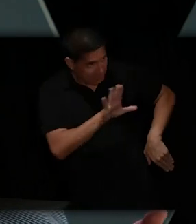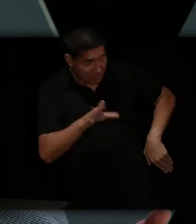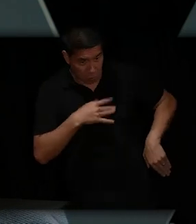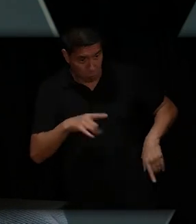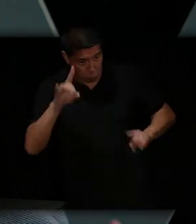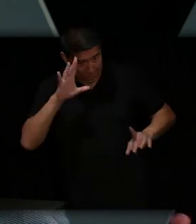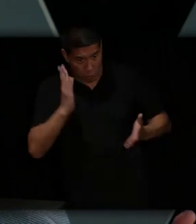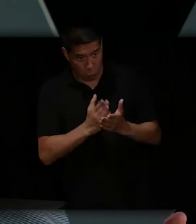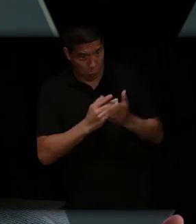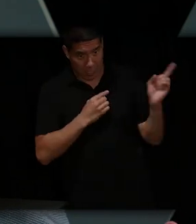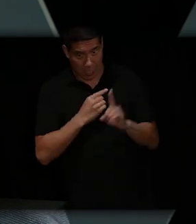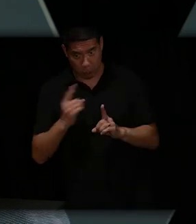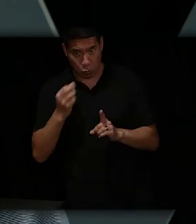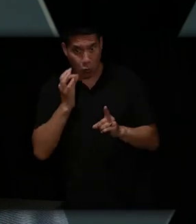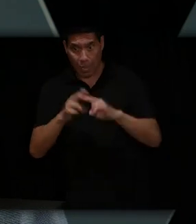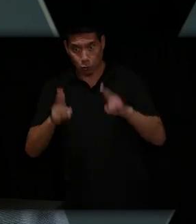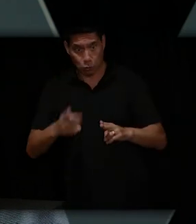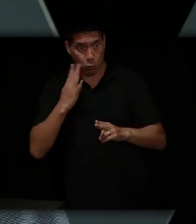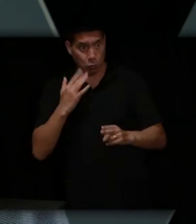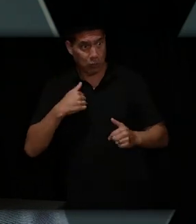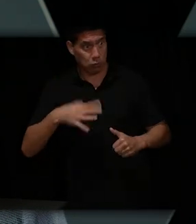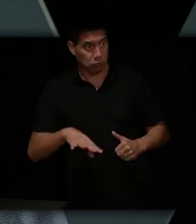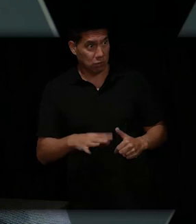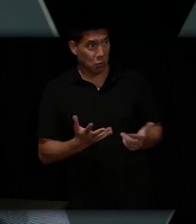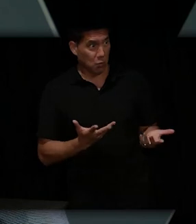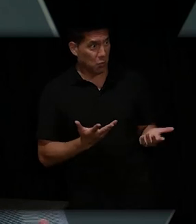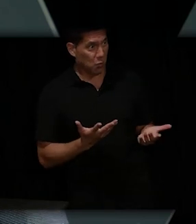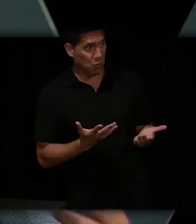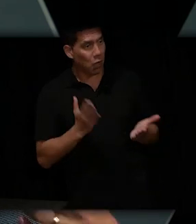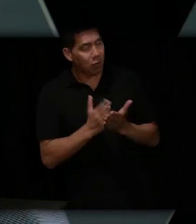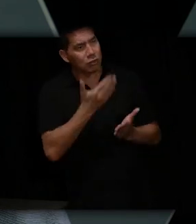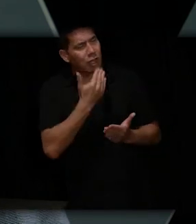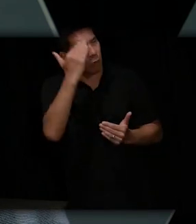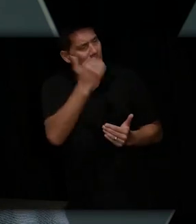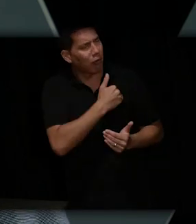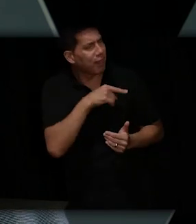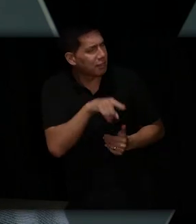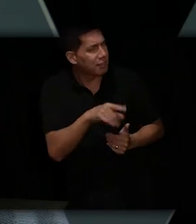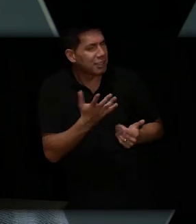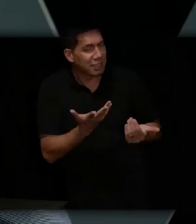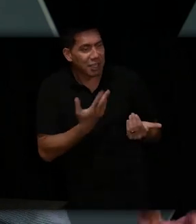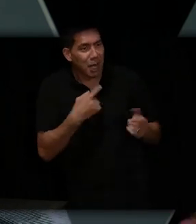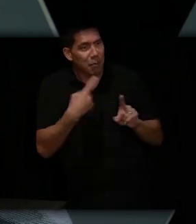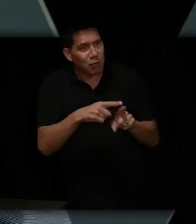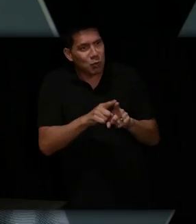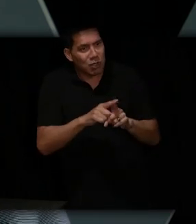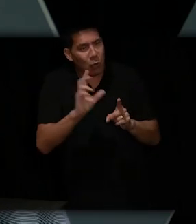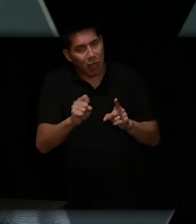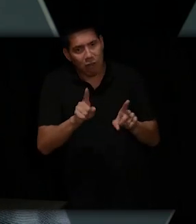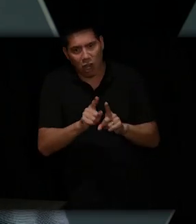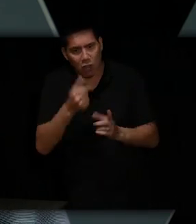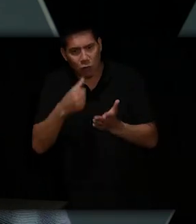here whenever we want. So it was a nice reminder of that. And then, but we got the flip side at the Correspondents' Dinner because the reporters